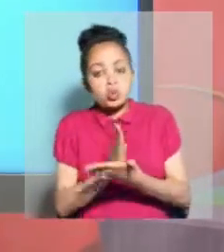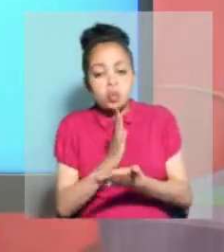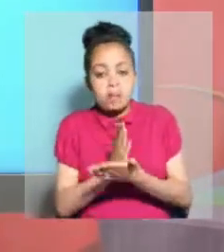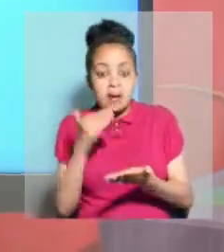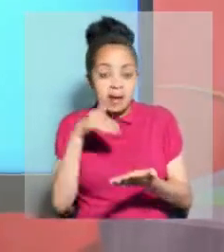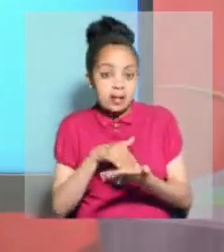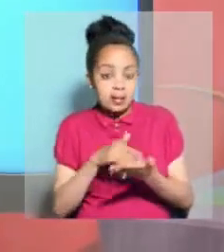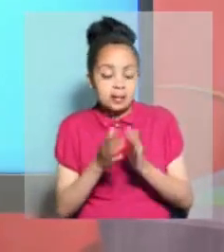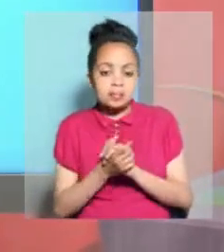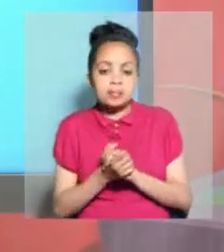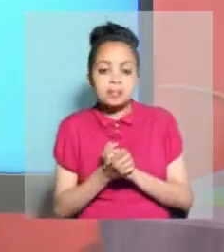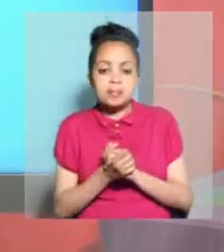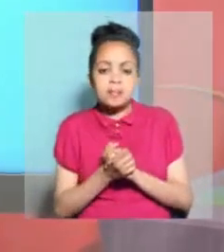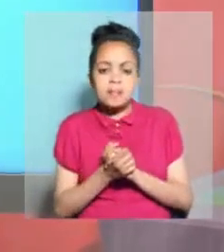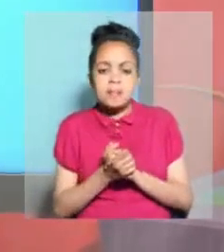stop again.